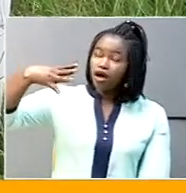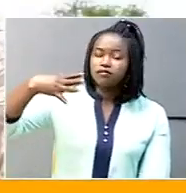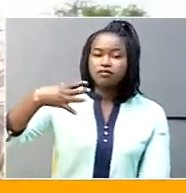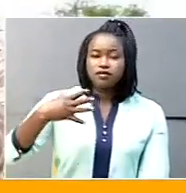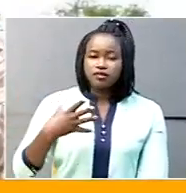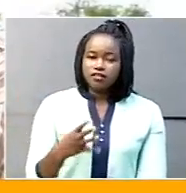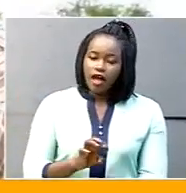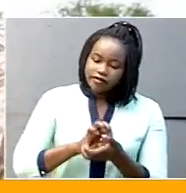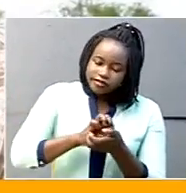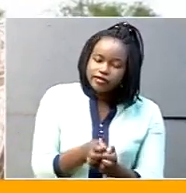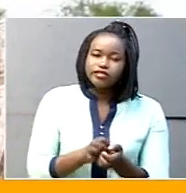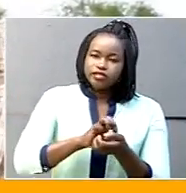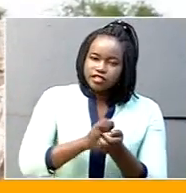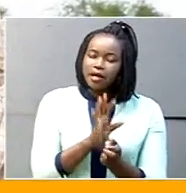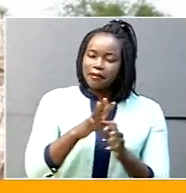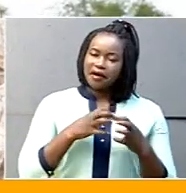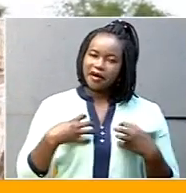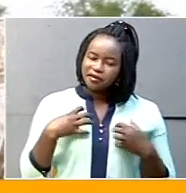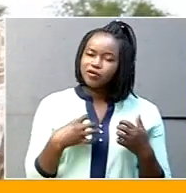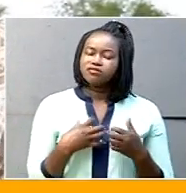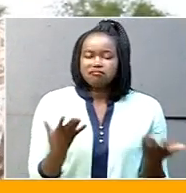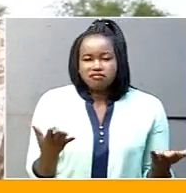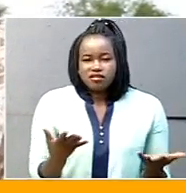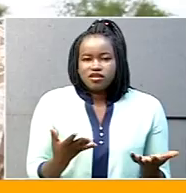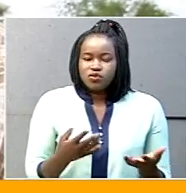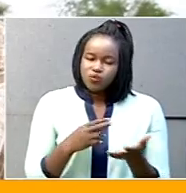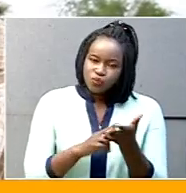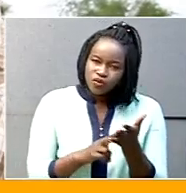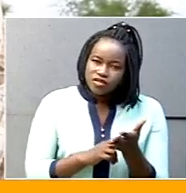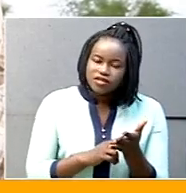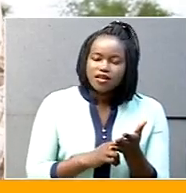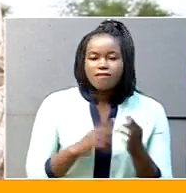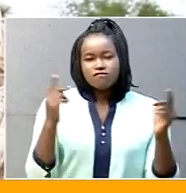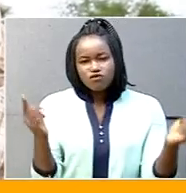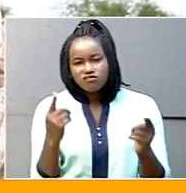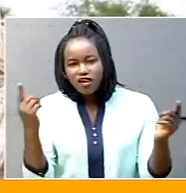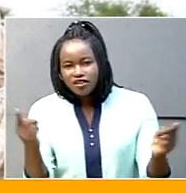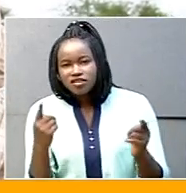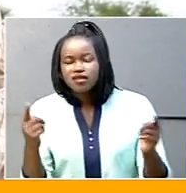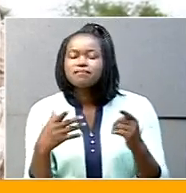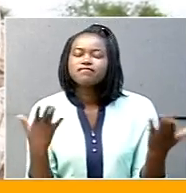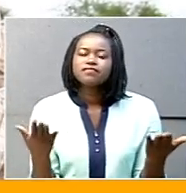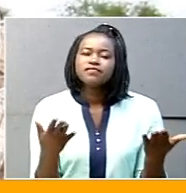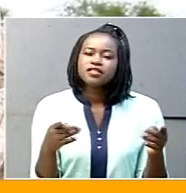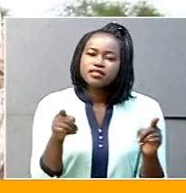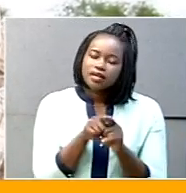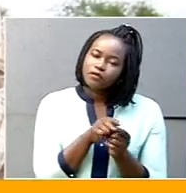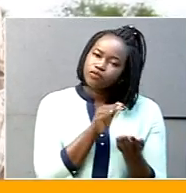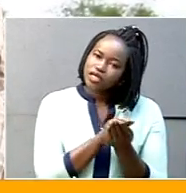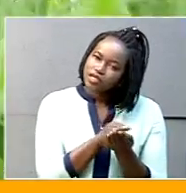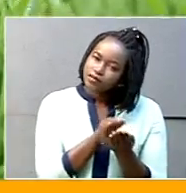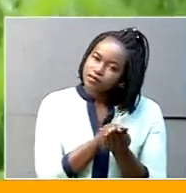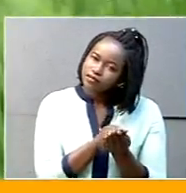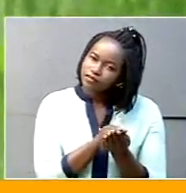pasture for their livestock, both for grazing but also for preservation as